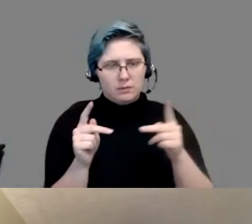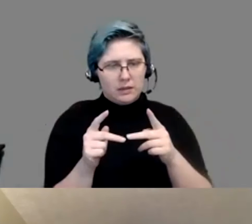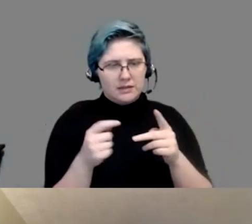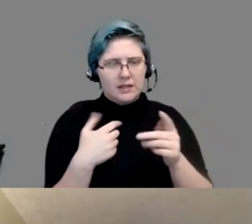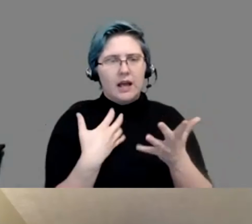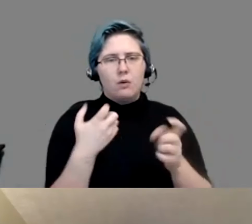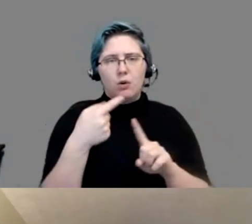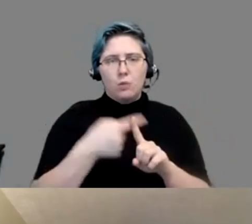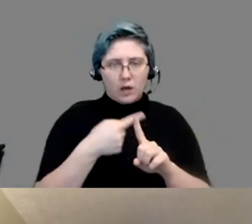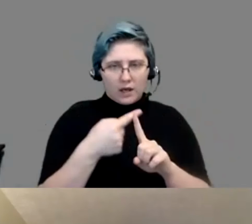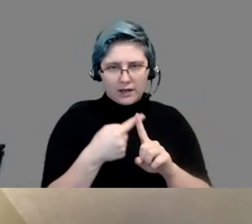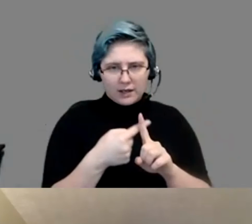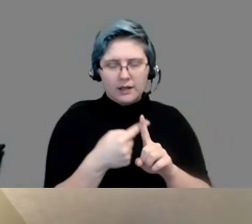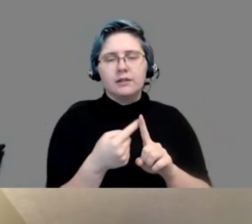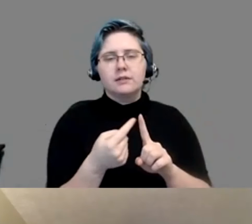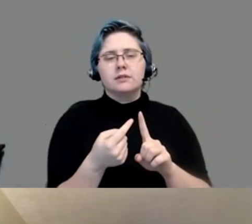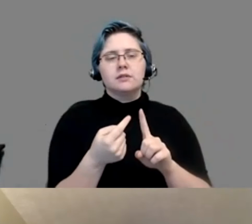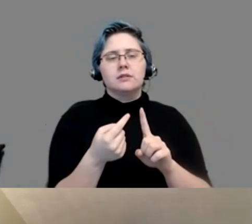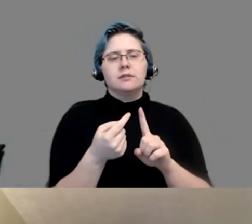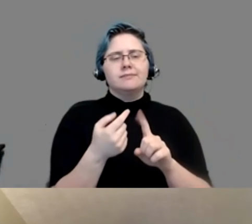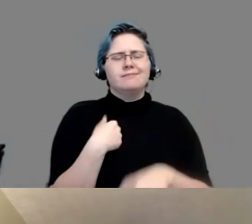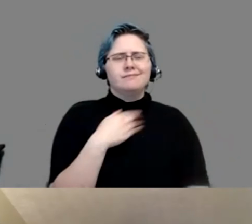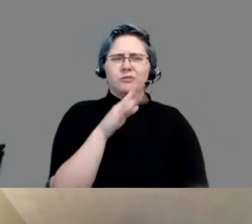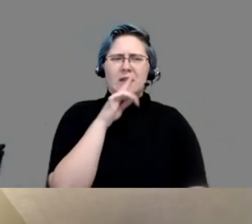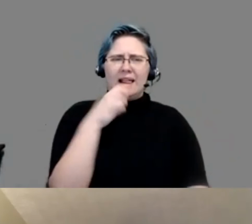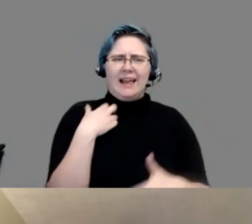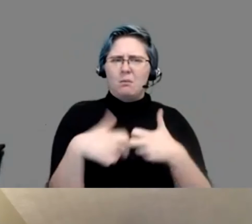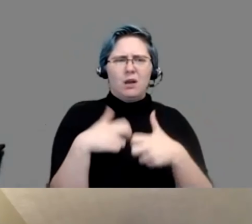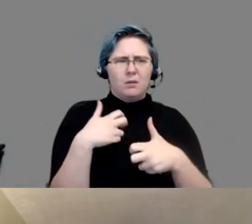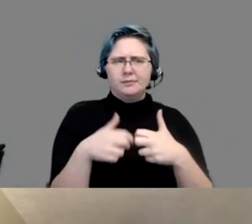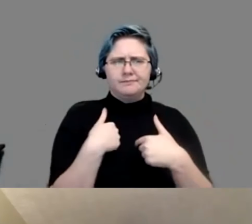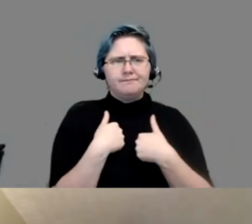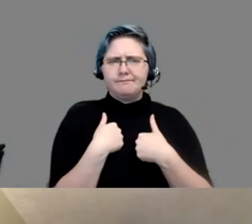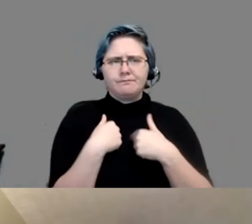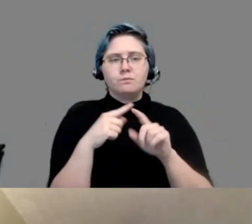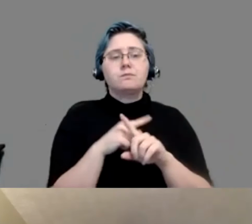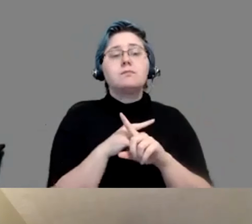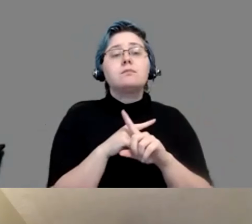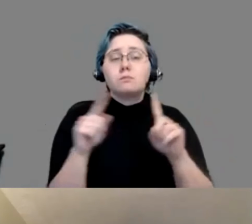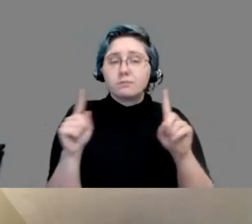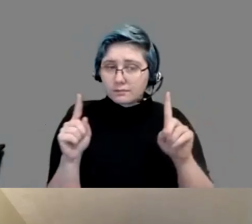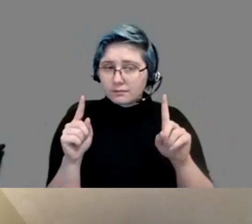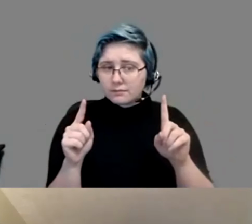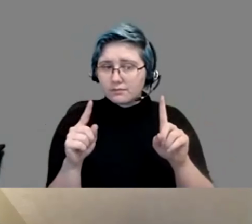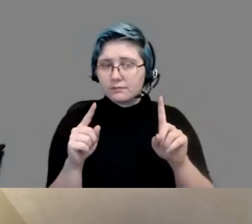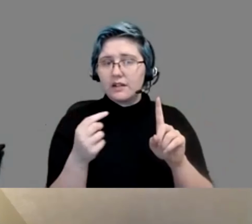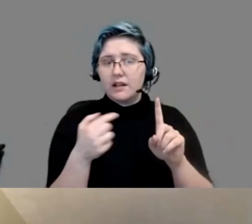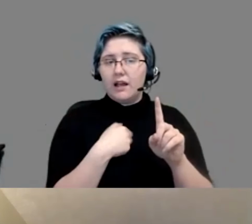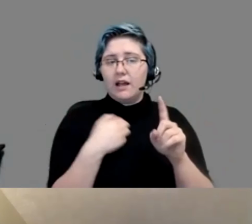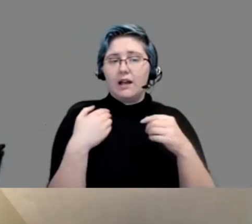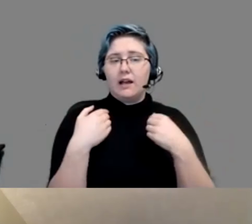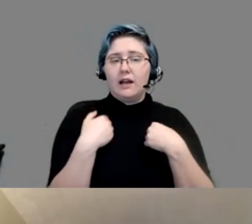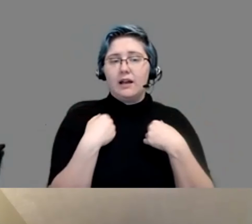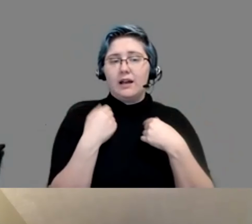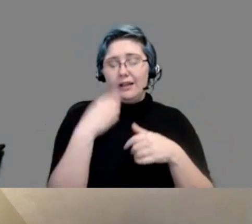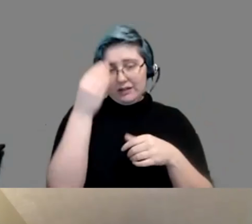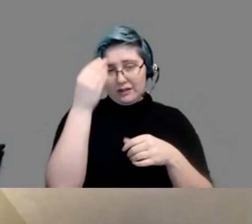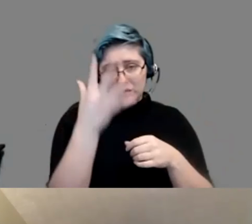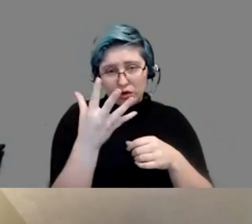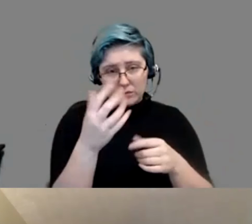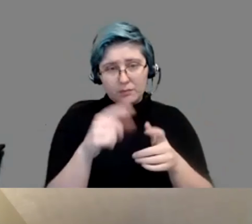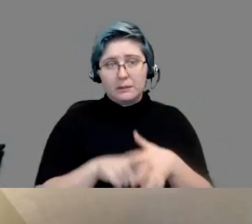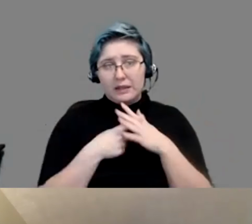rent something, I've never really had a problem, but I've had, told them up